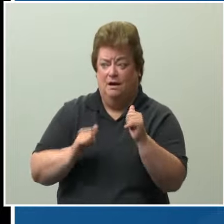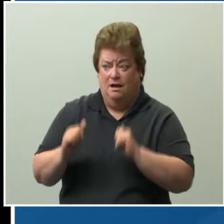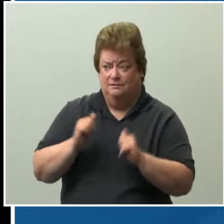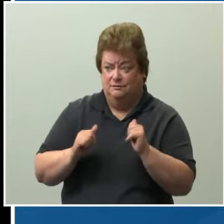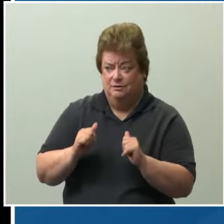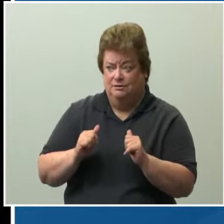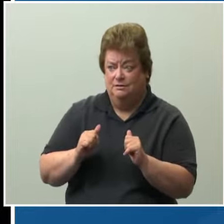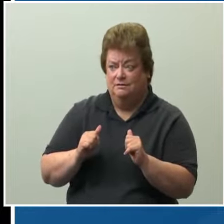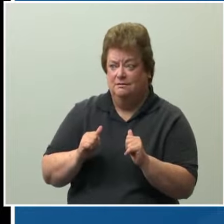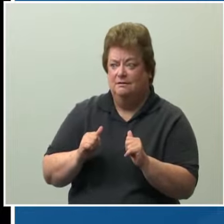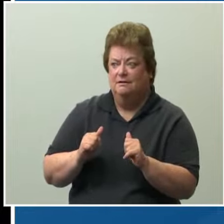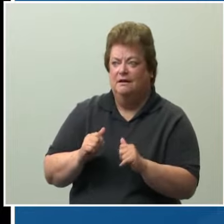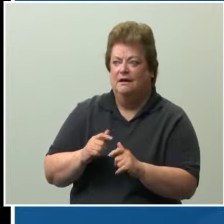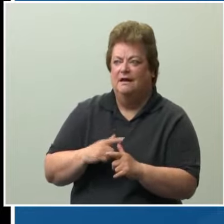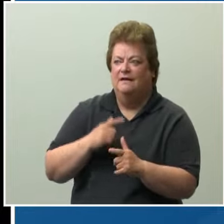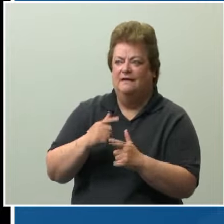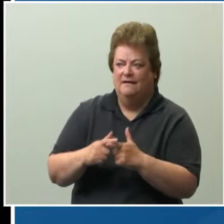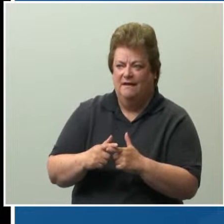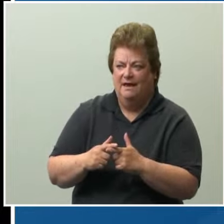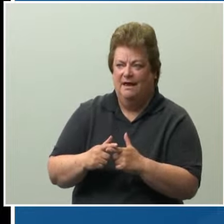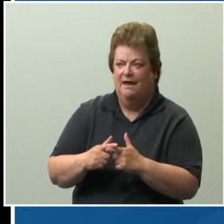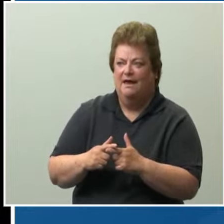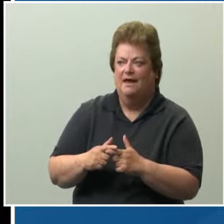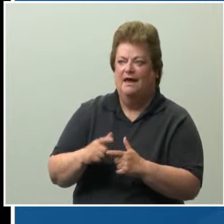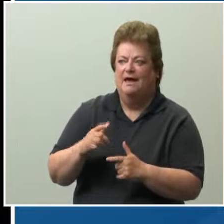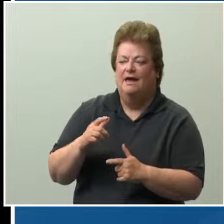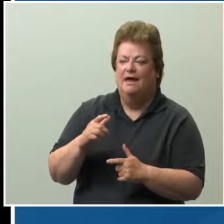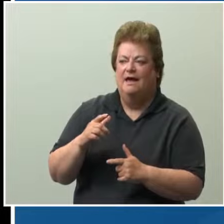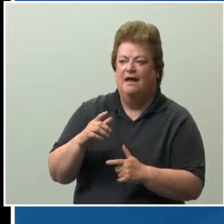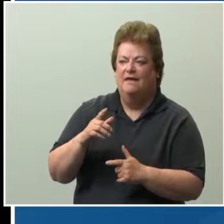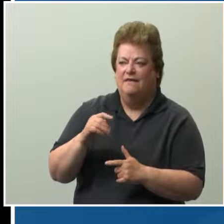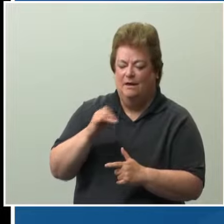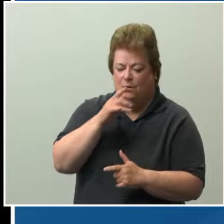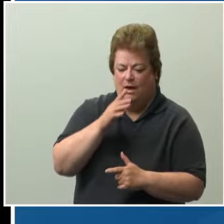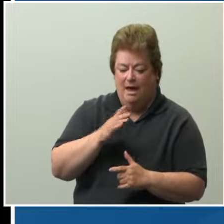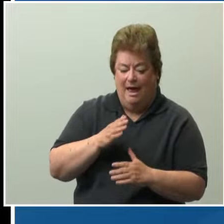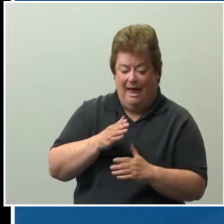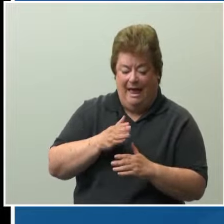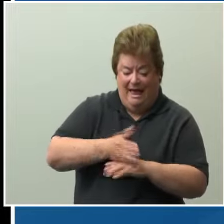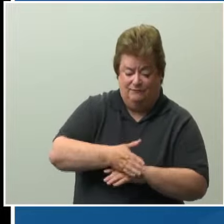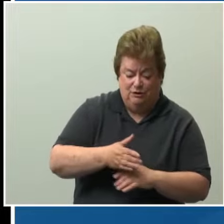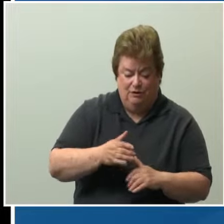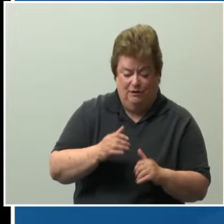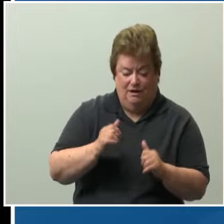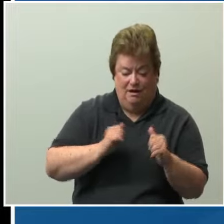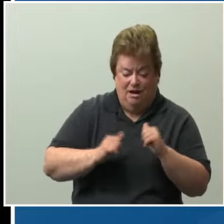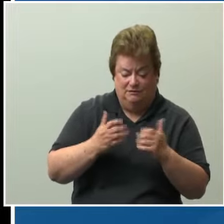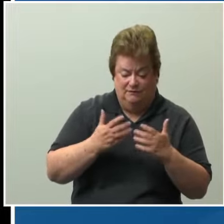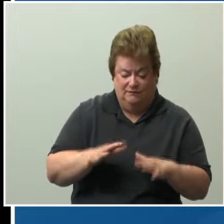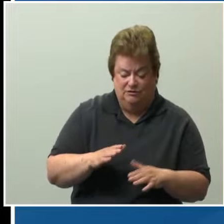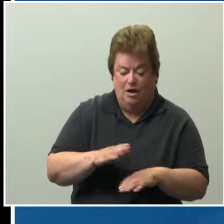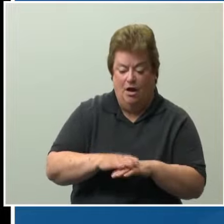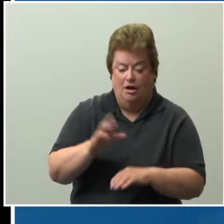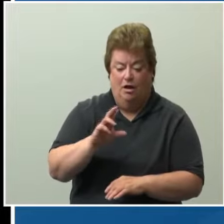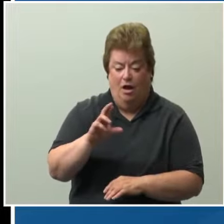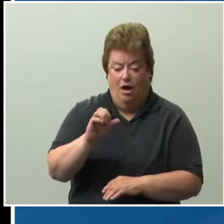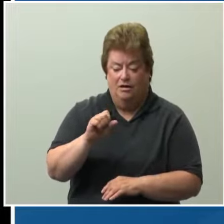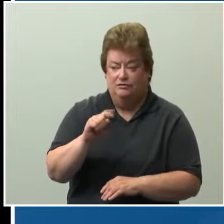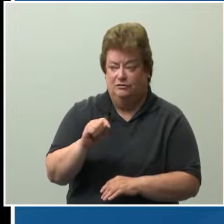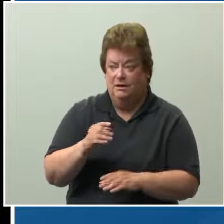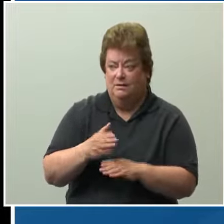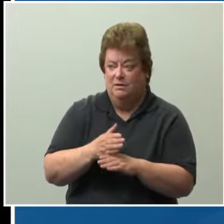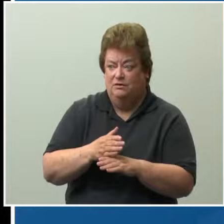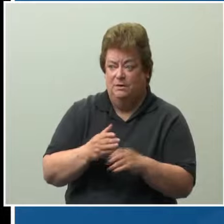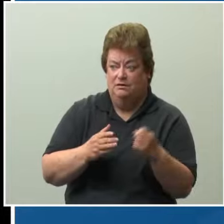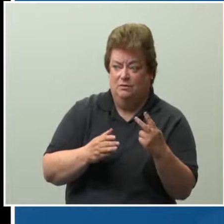Saturday, and then pick concert goers up immediately after the concert on our street between